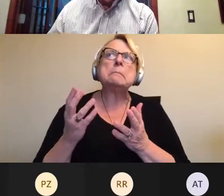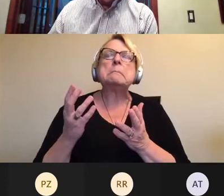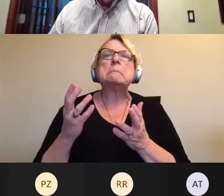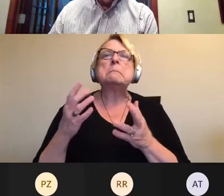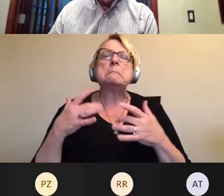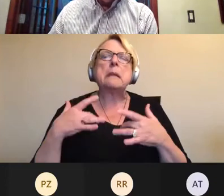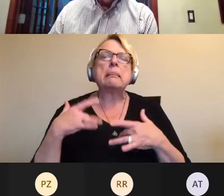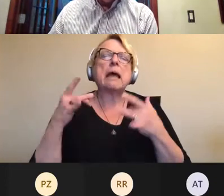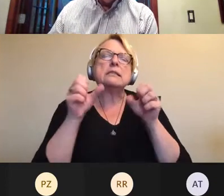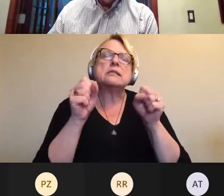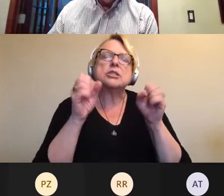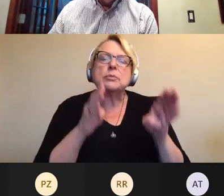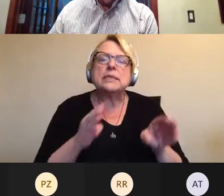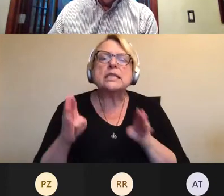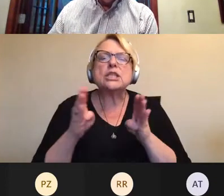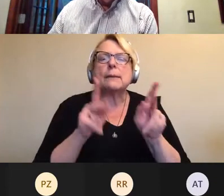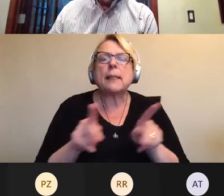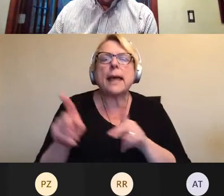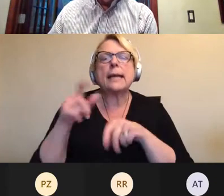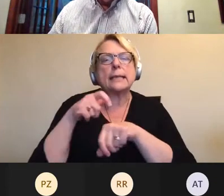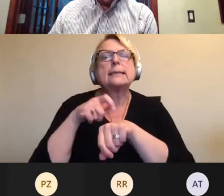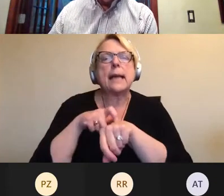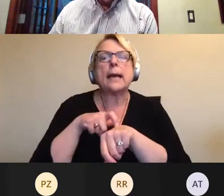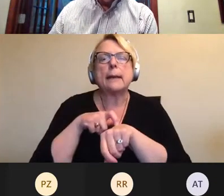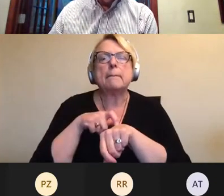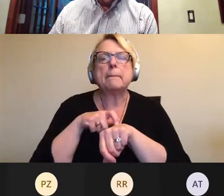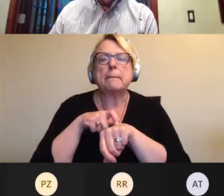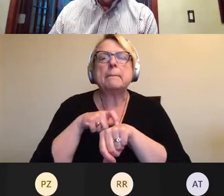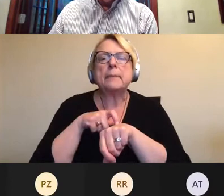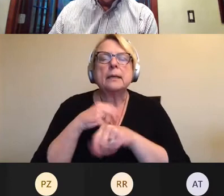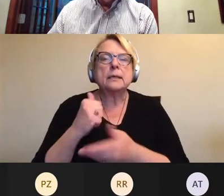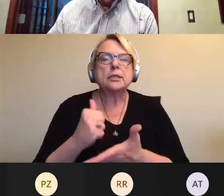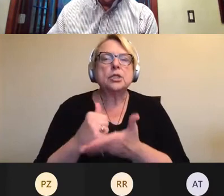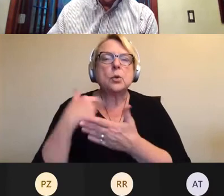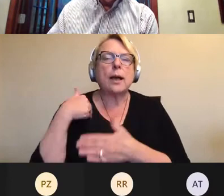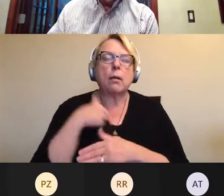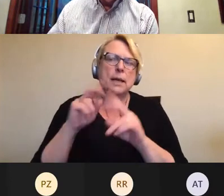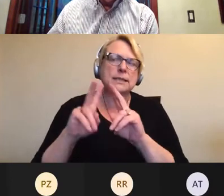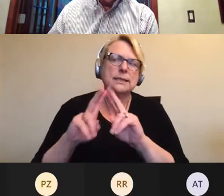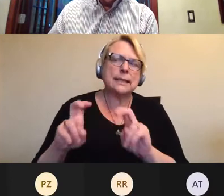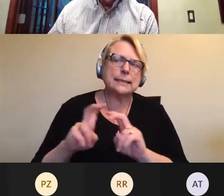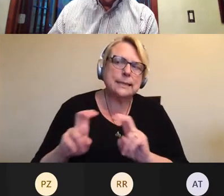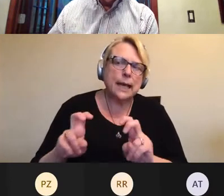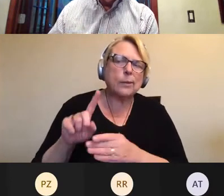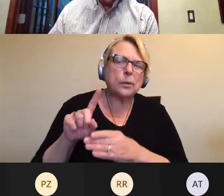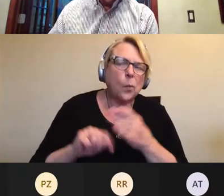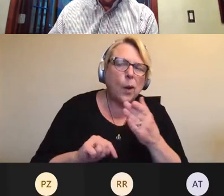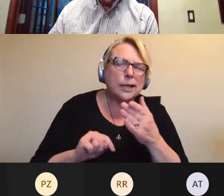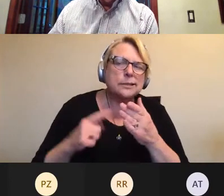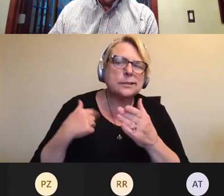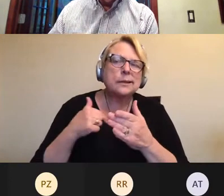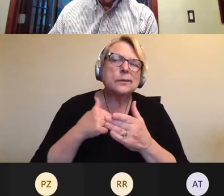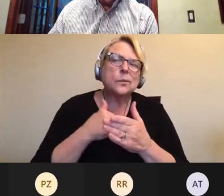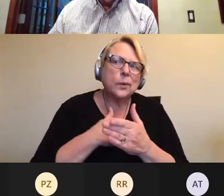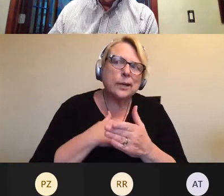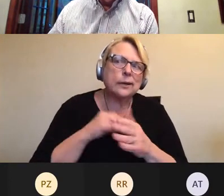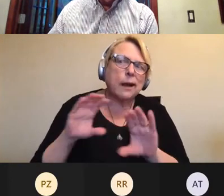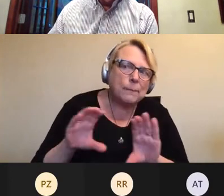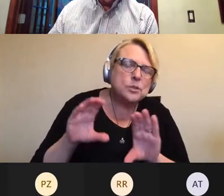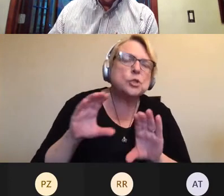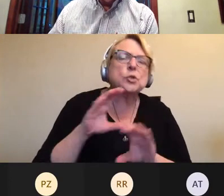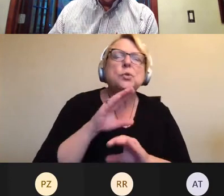strategic planning time to help us examine what it is that we're up to, and also take